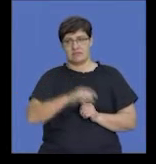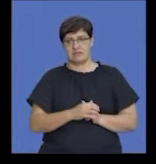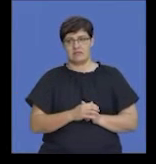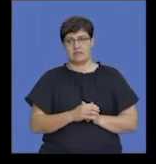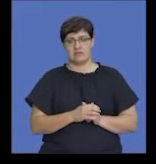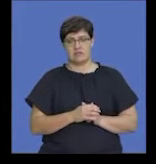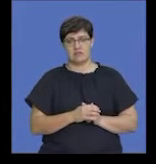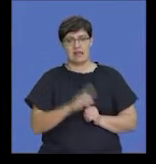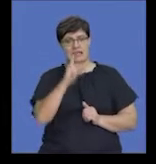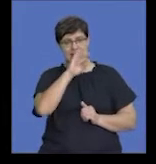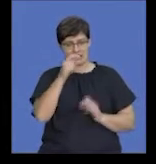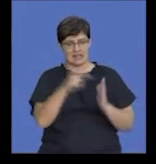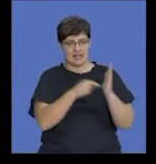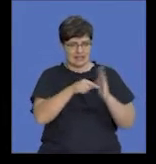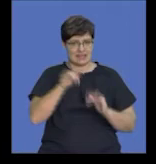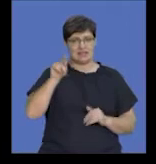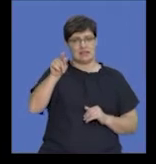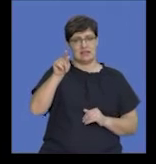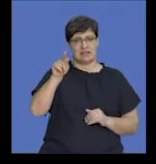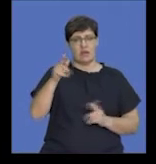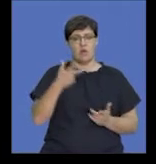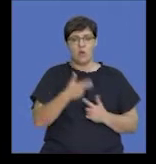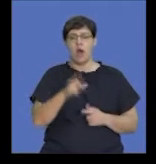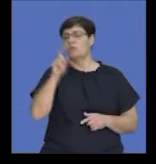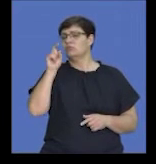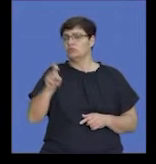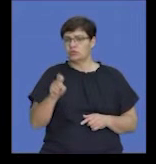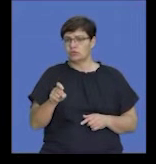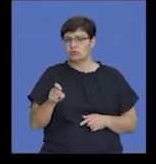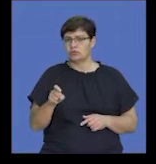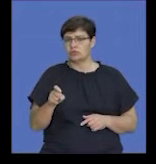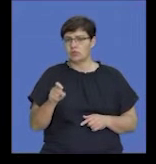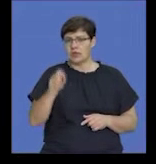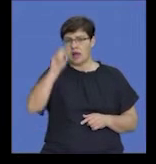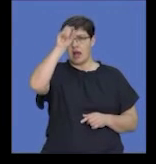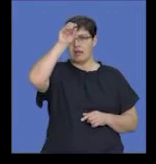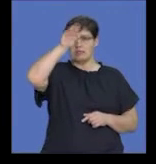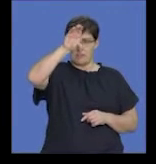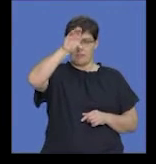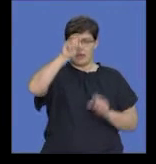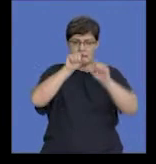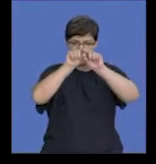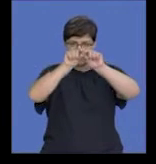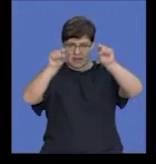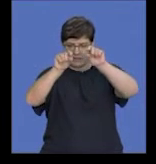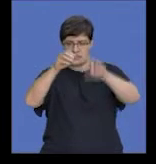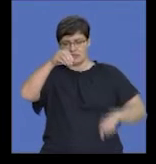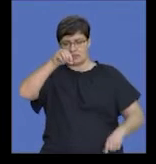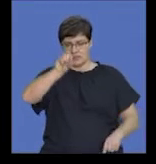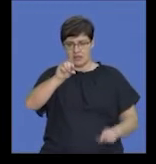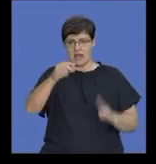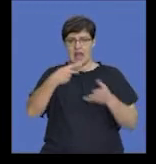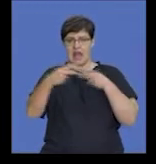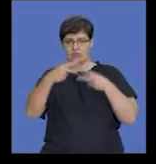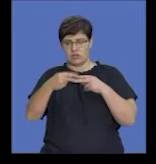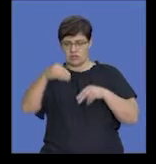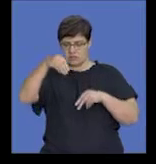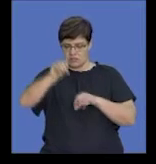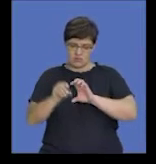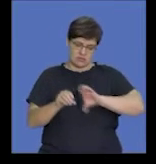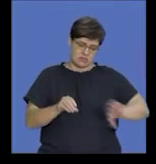date should ideally go there. Remember, it should leave spaces, okay? So, there should be spaces between the addresses and the